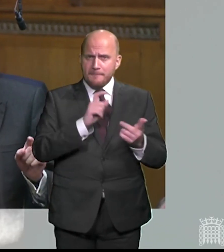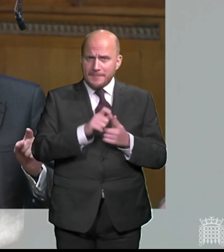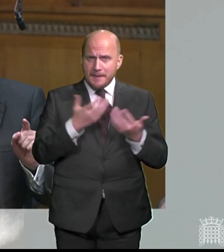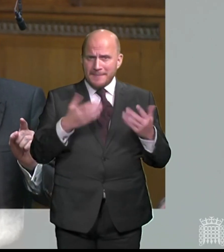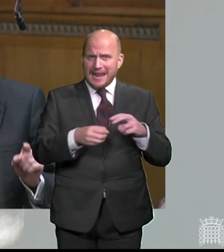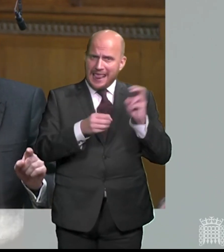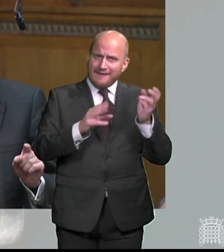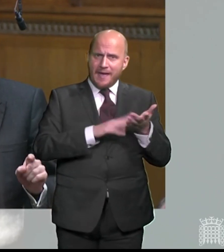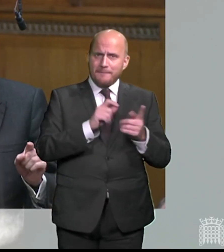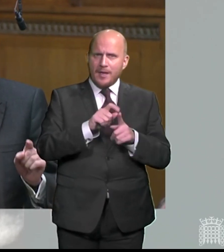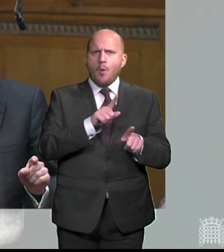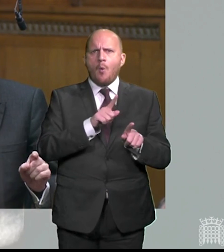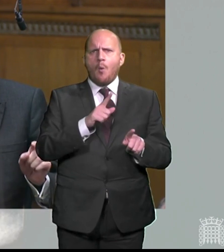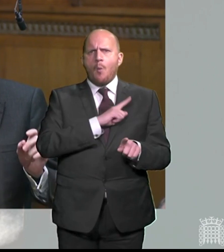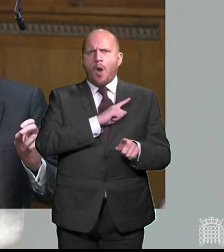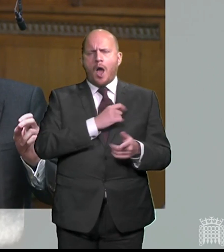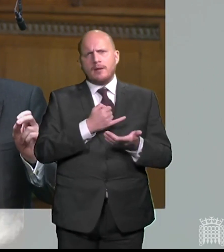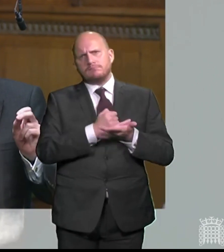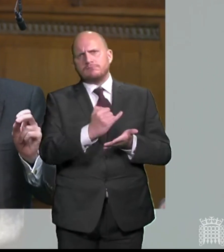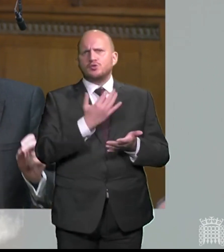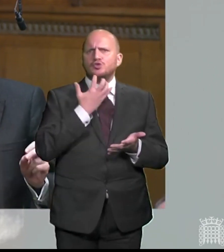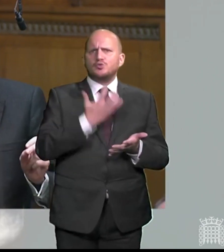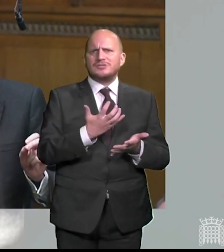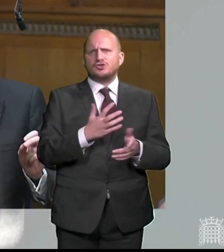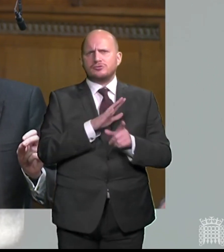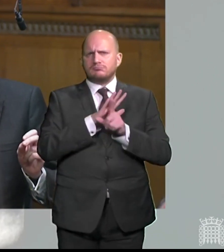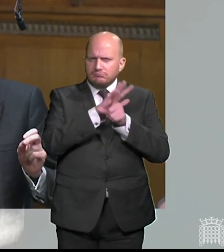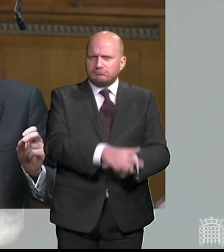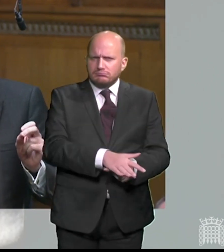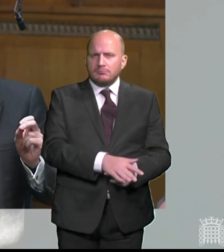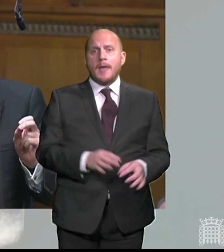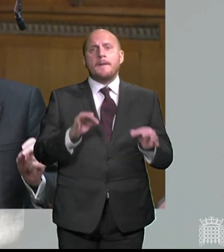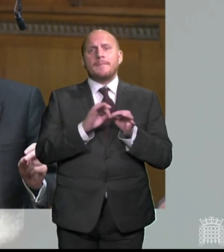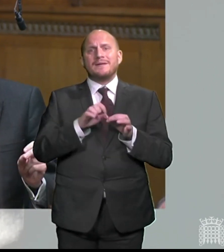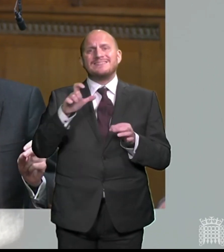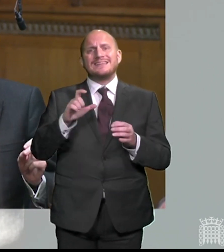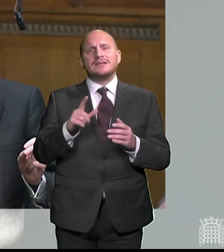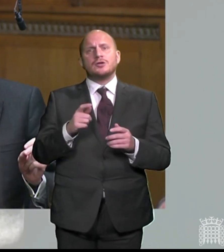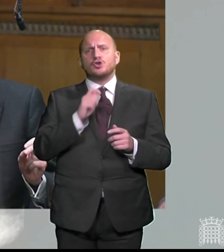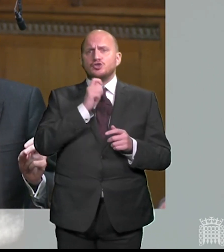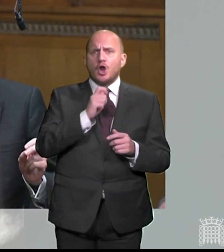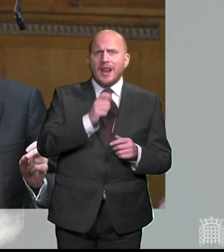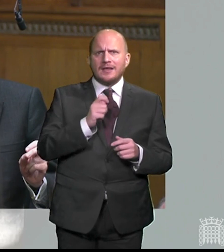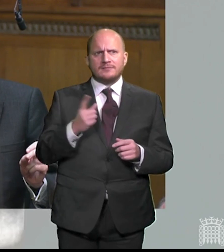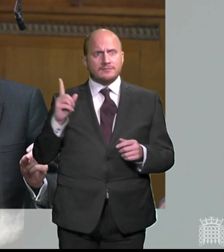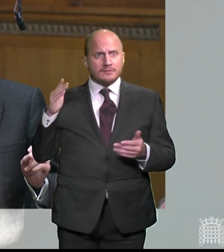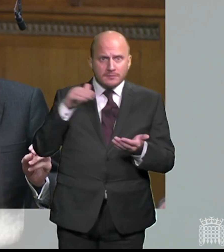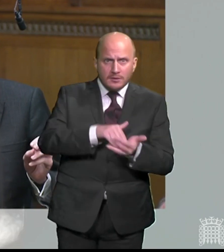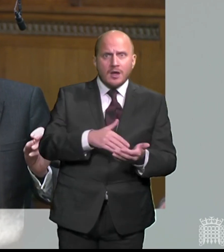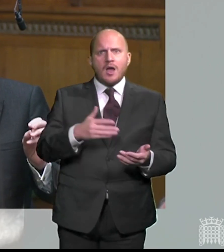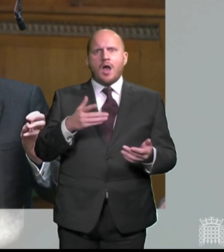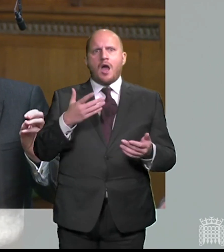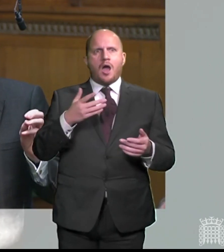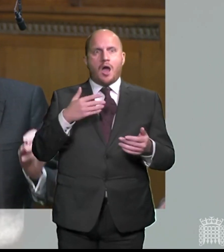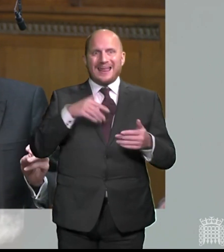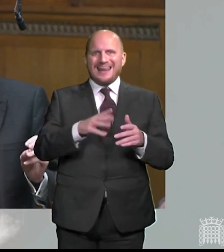I say, look forward to transparently addressing any claims that have been made. Angela Rayner. So, Mr Speaker, let me